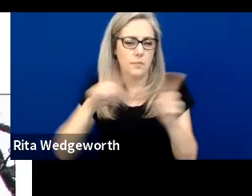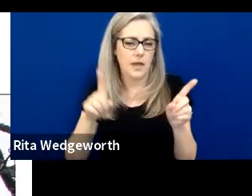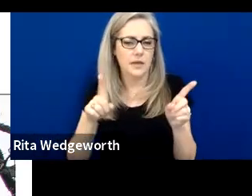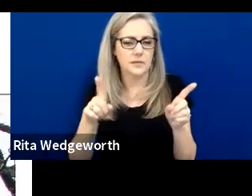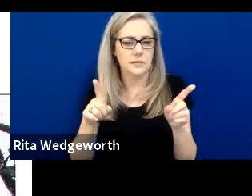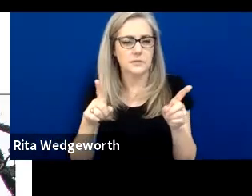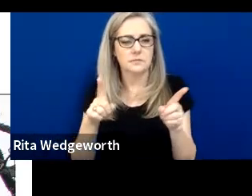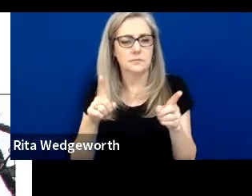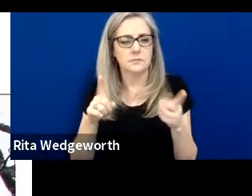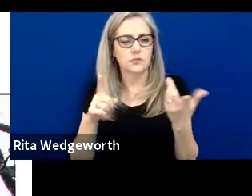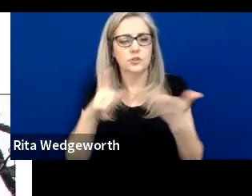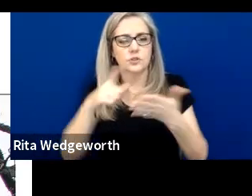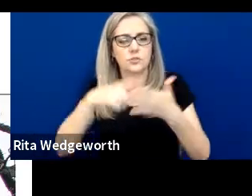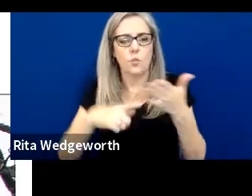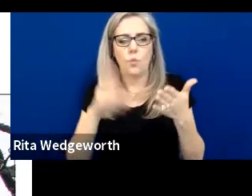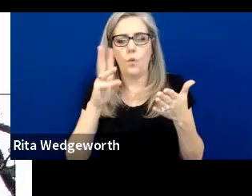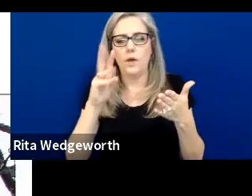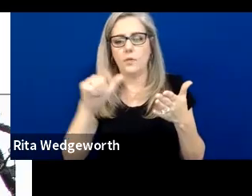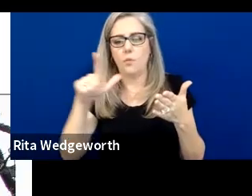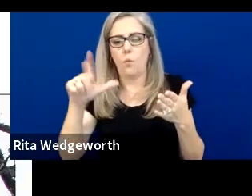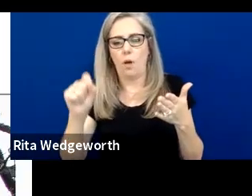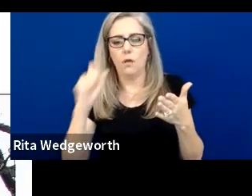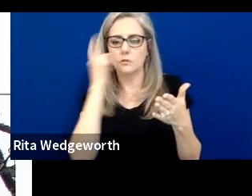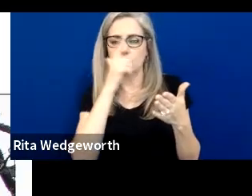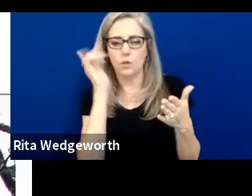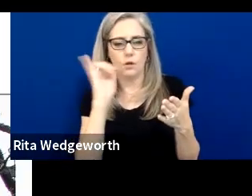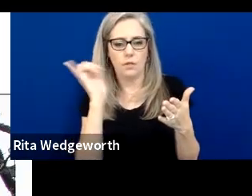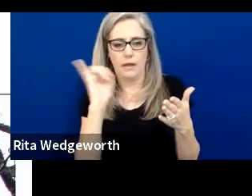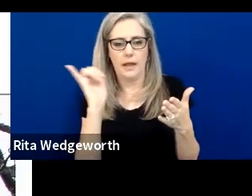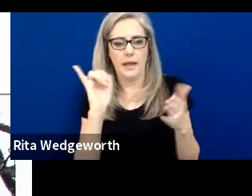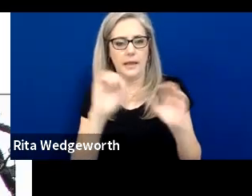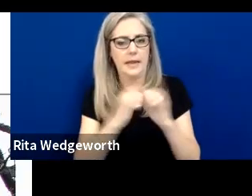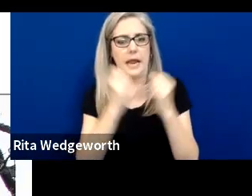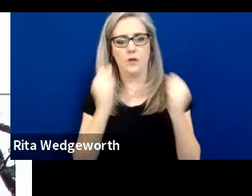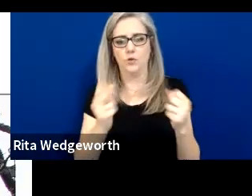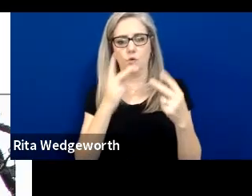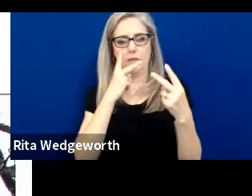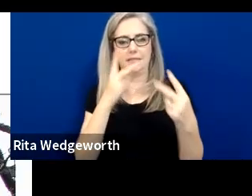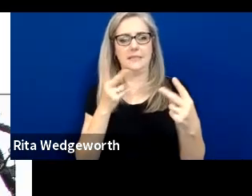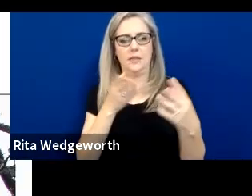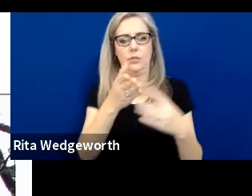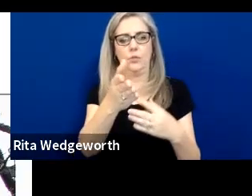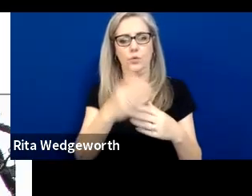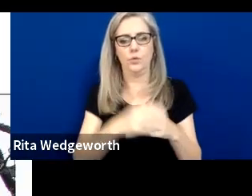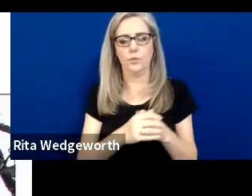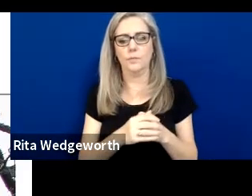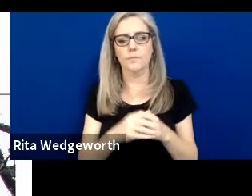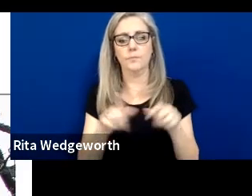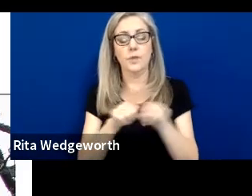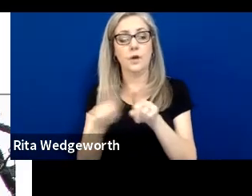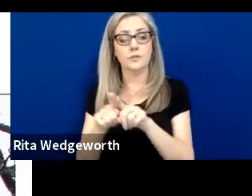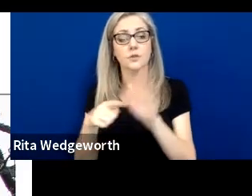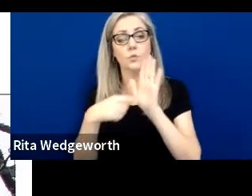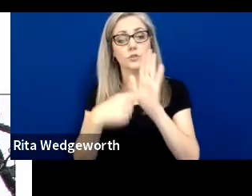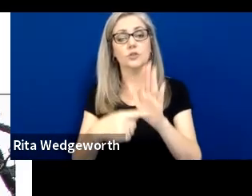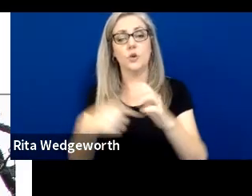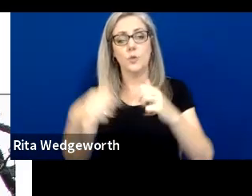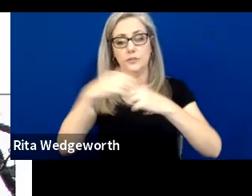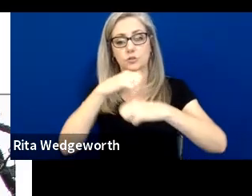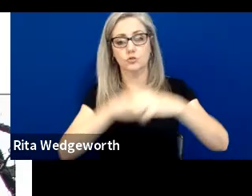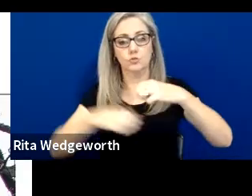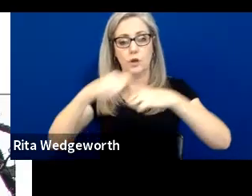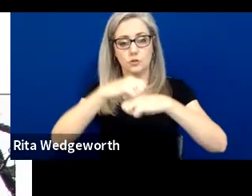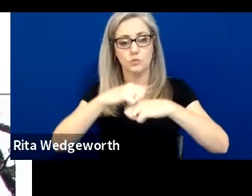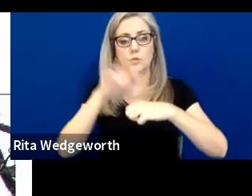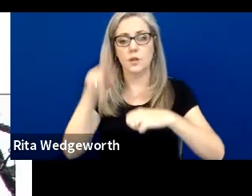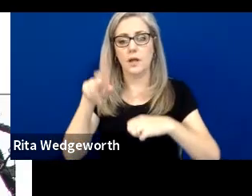the walls and visibility would look on it. And then we're also showing some of those additional structural updates